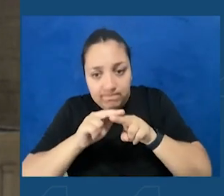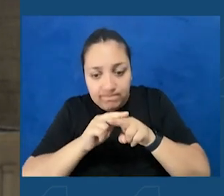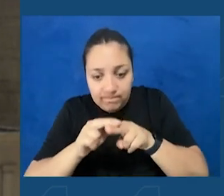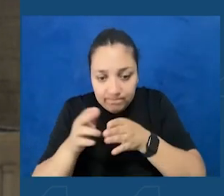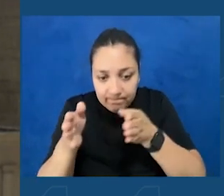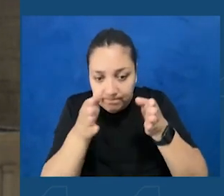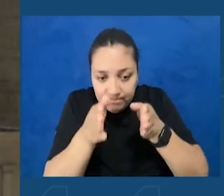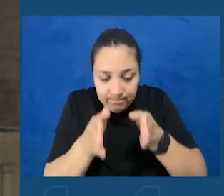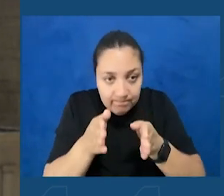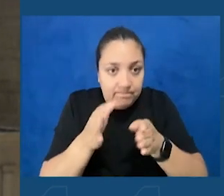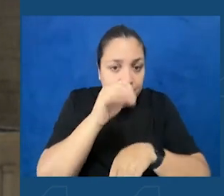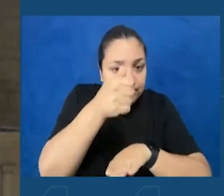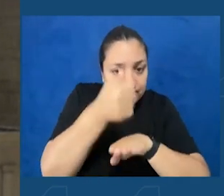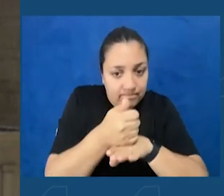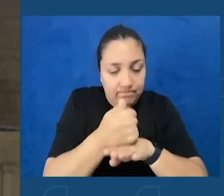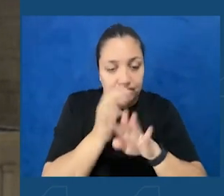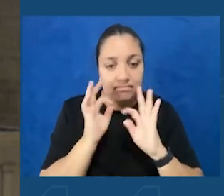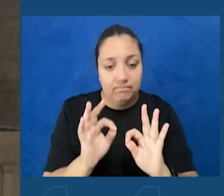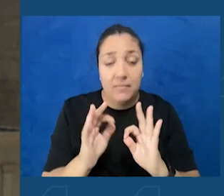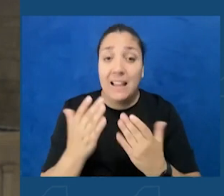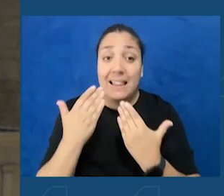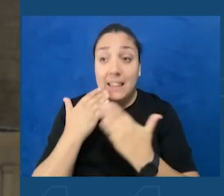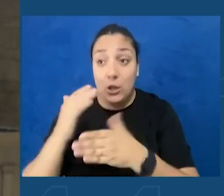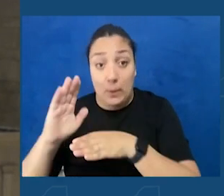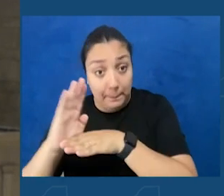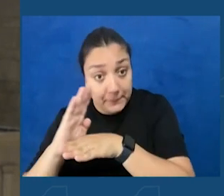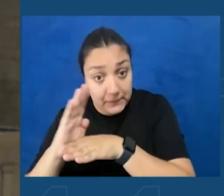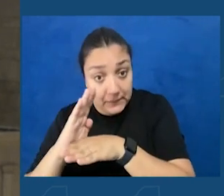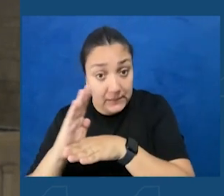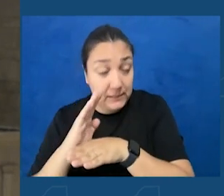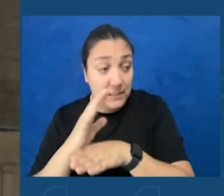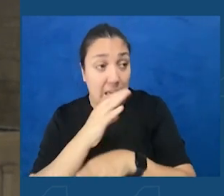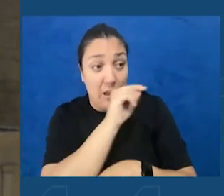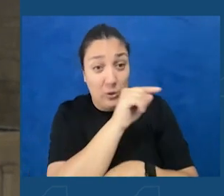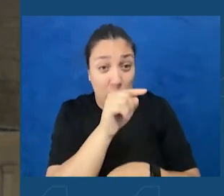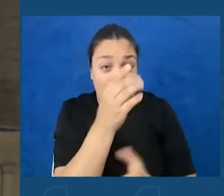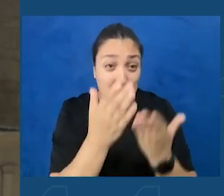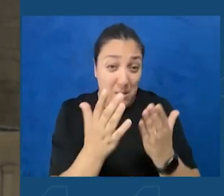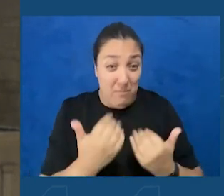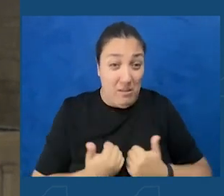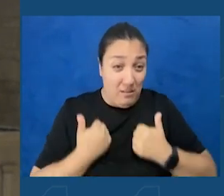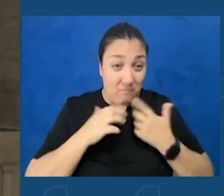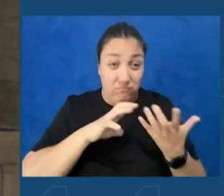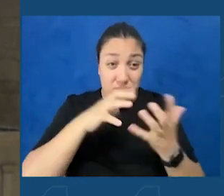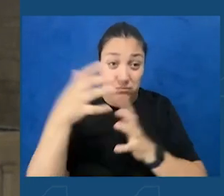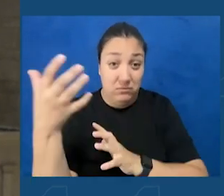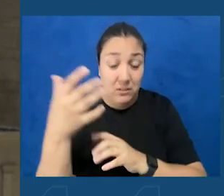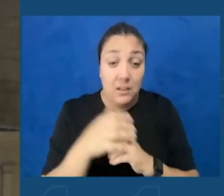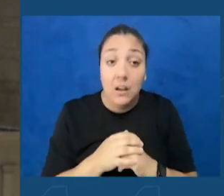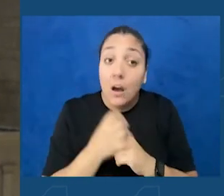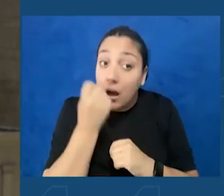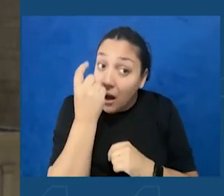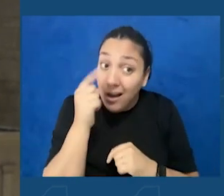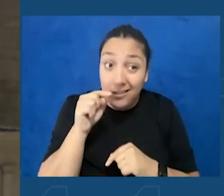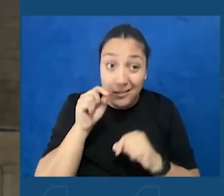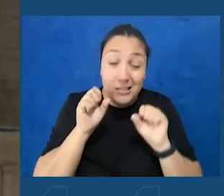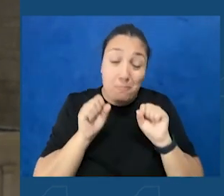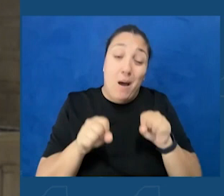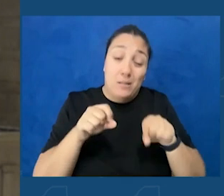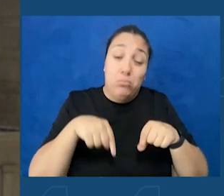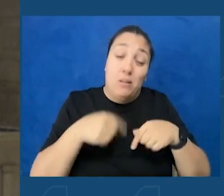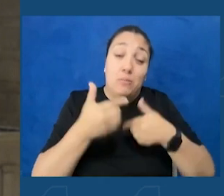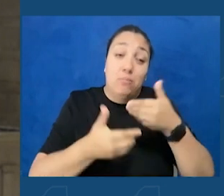were disrupted during this period. But as I was saying, this could have been such a longer process. And people did